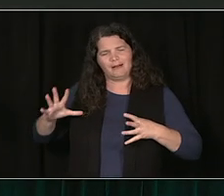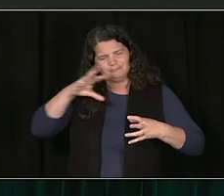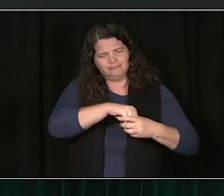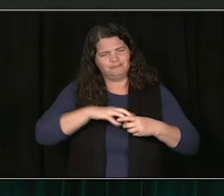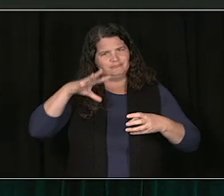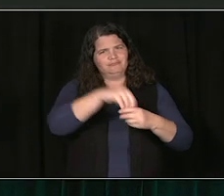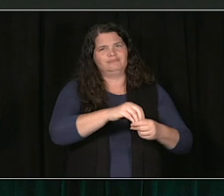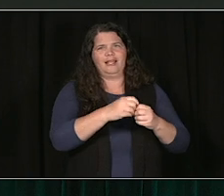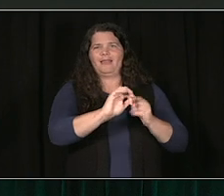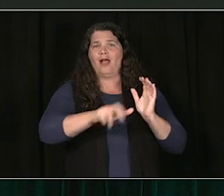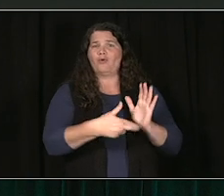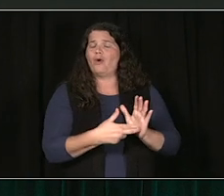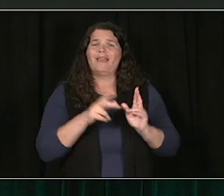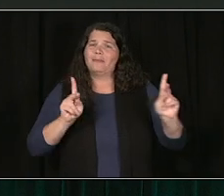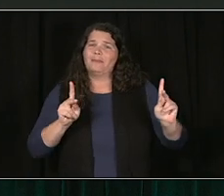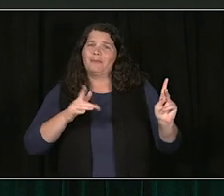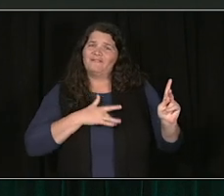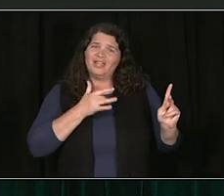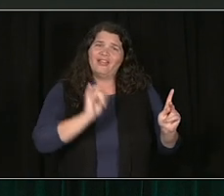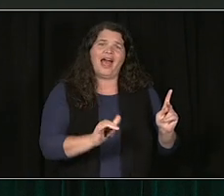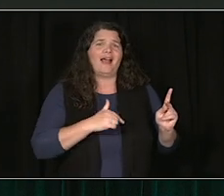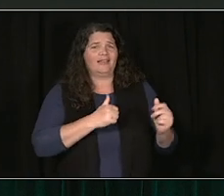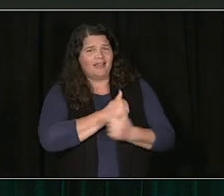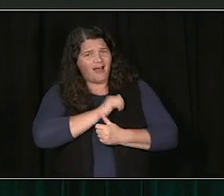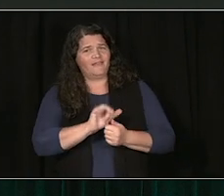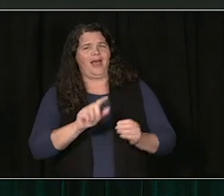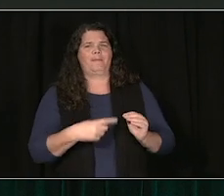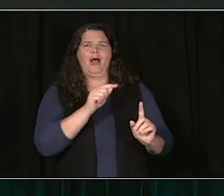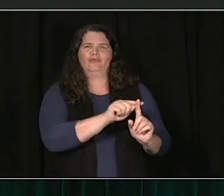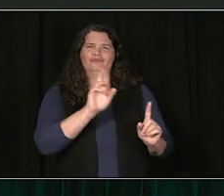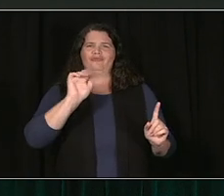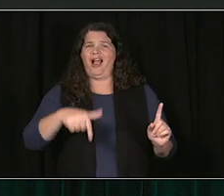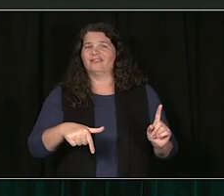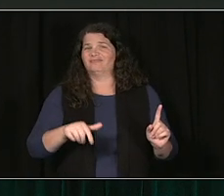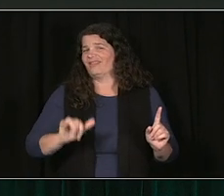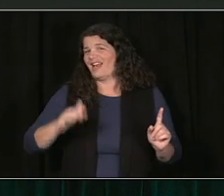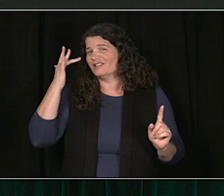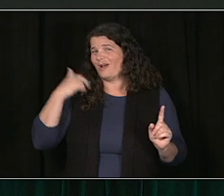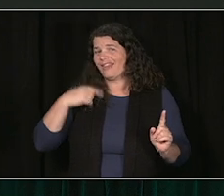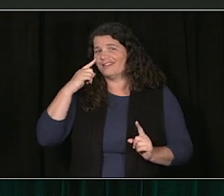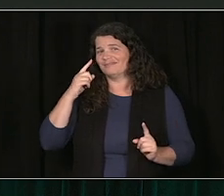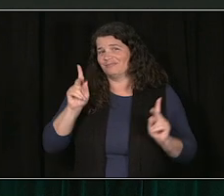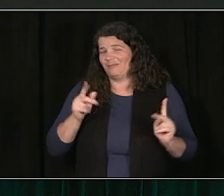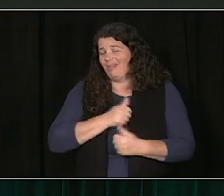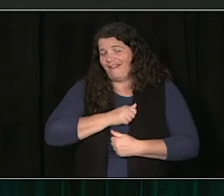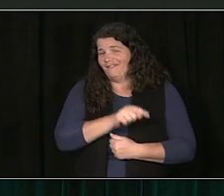I think people feel that, and they love that about her. And yeah, that's why I think people love her.